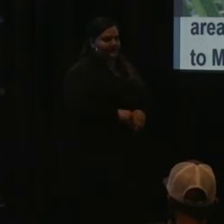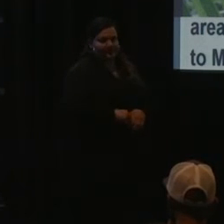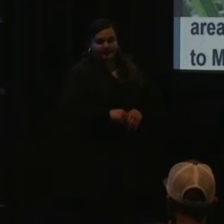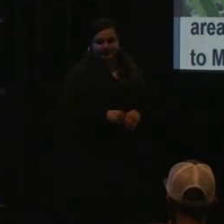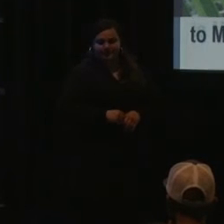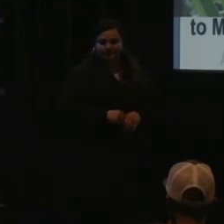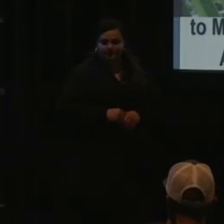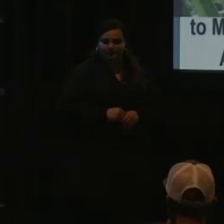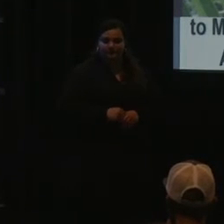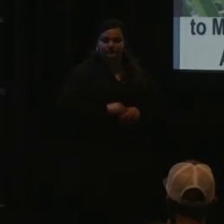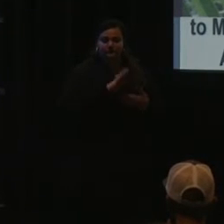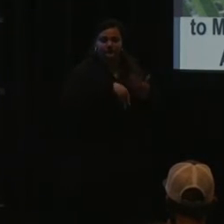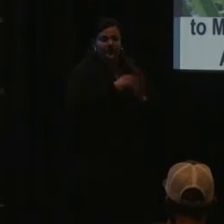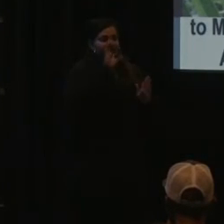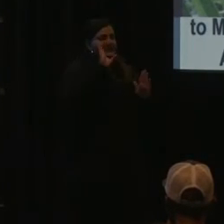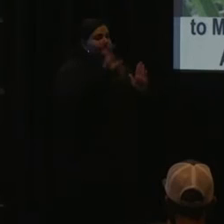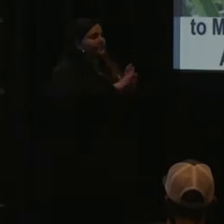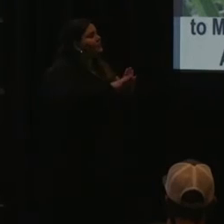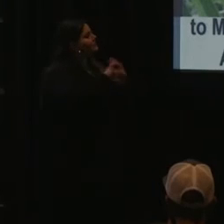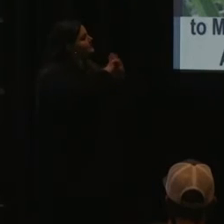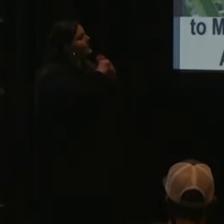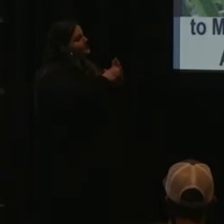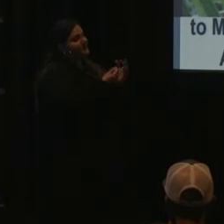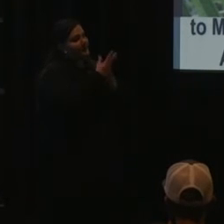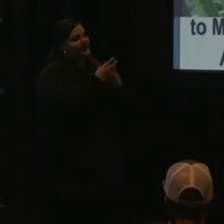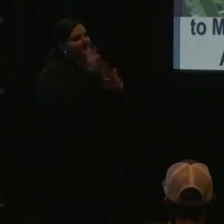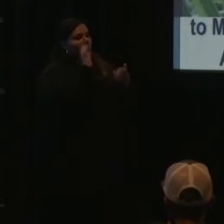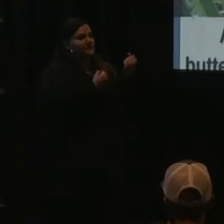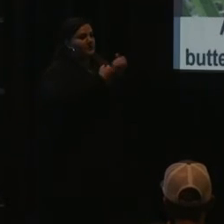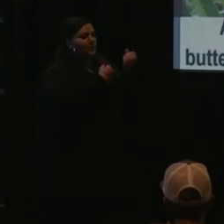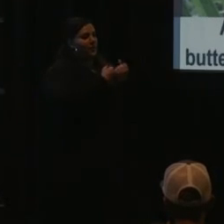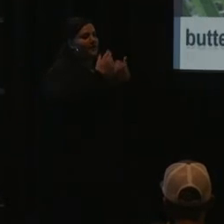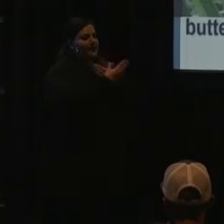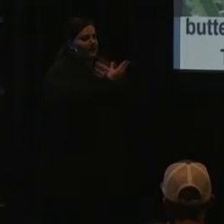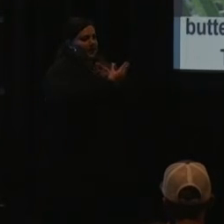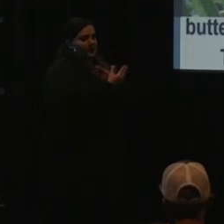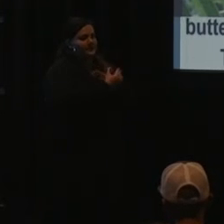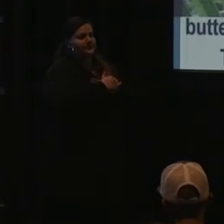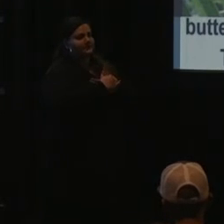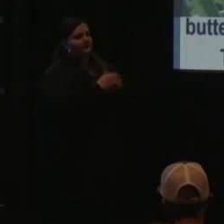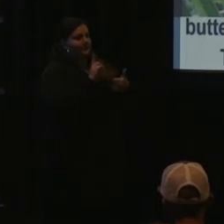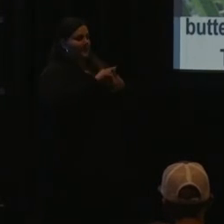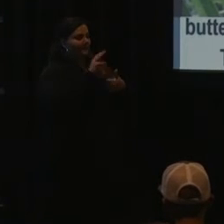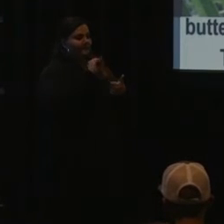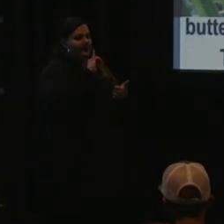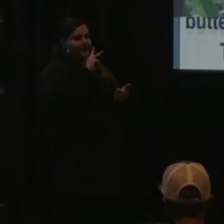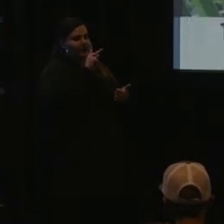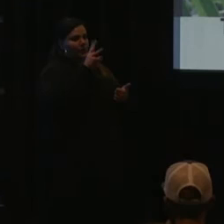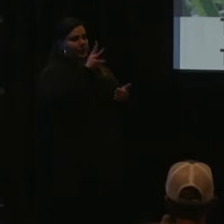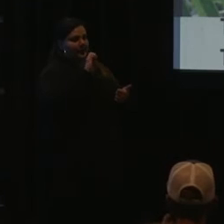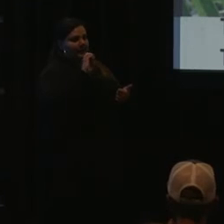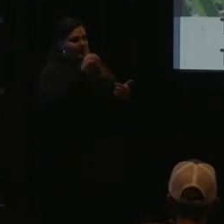All of these images are plants that support monarch butterflies. There are milkweed species shown, there are nectar plants